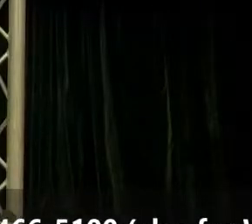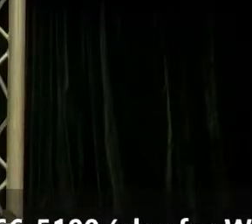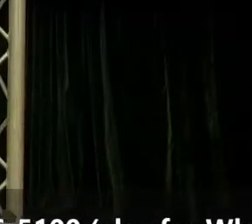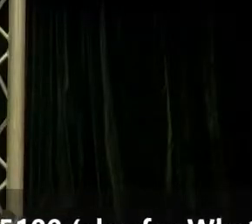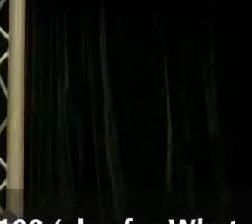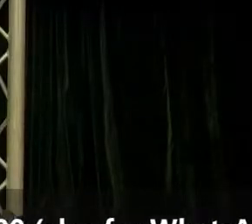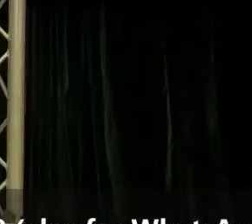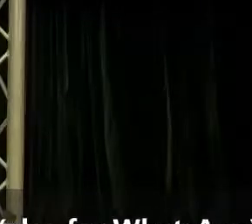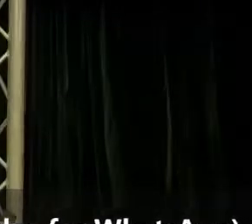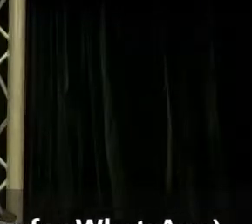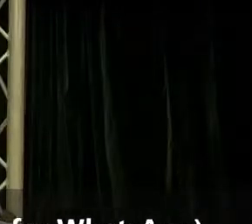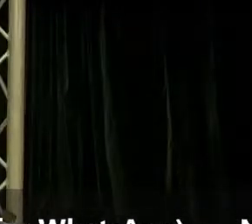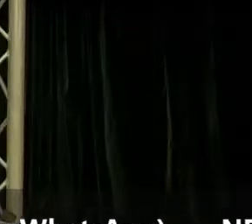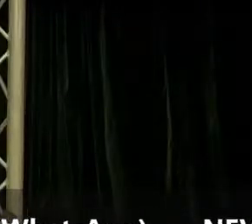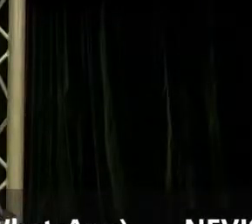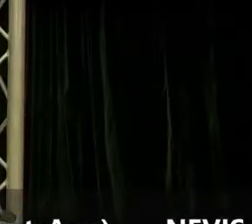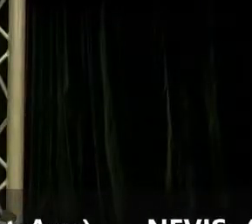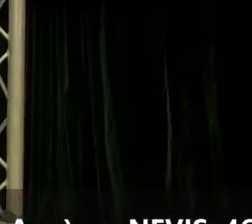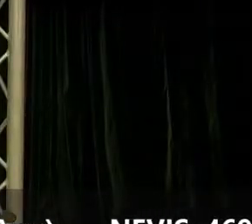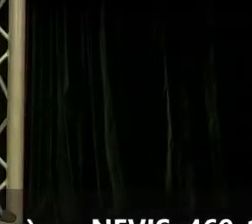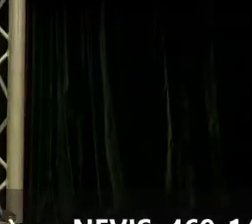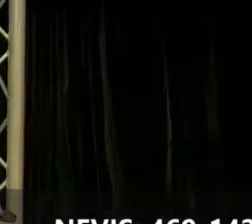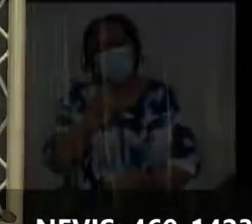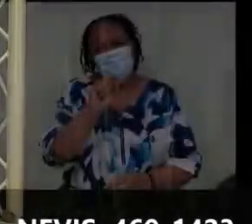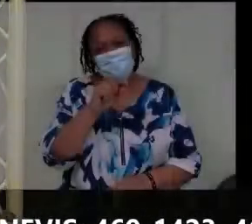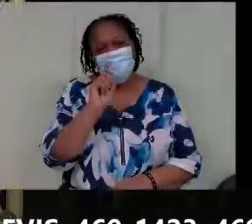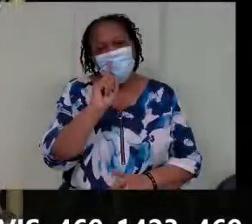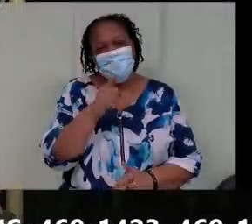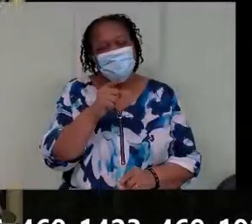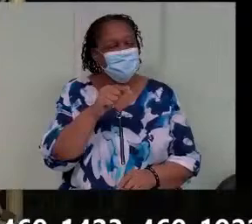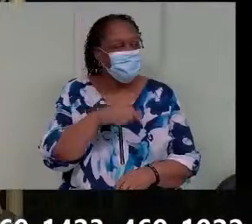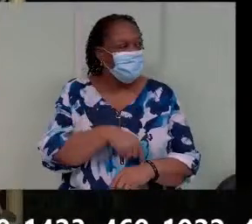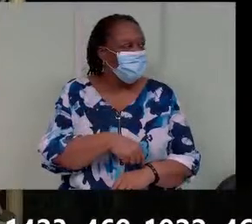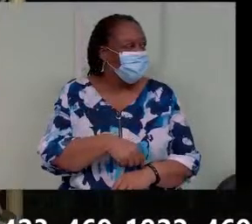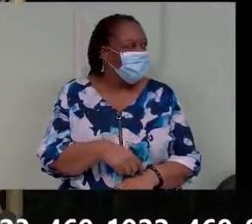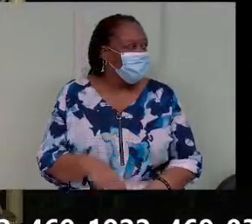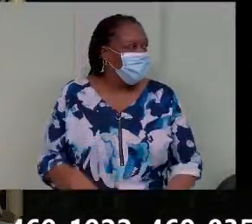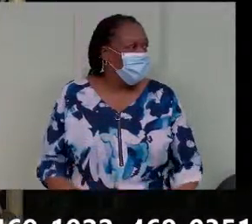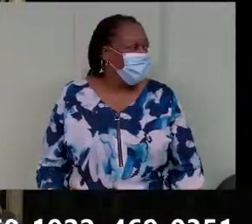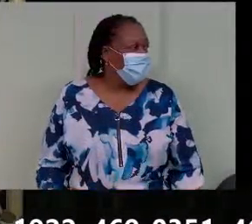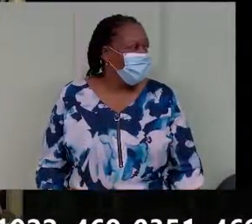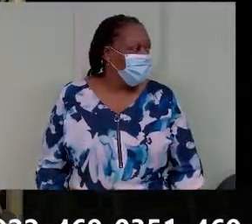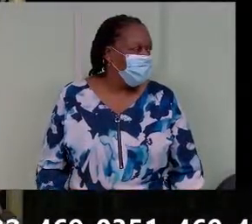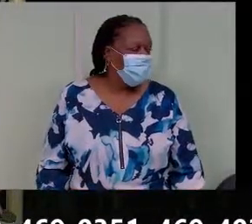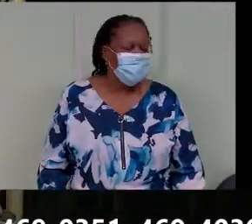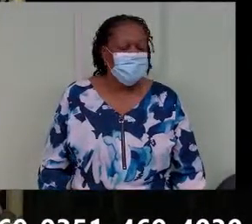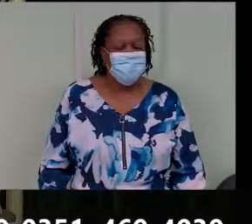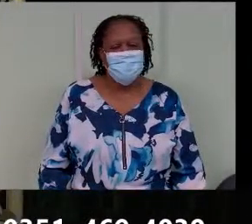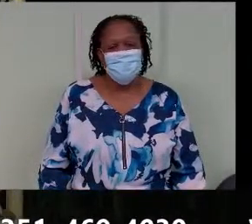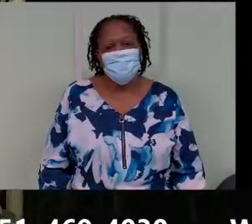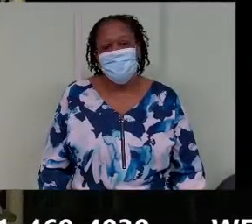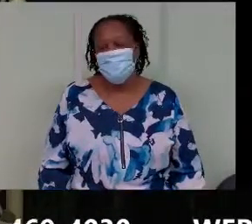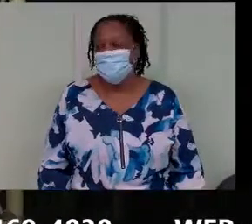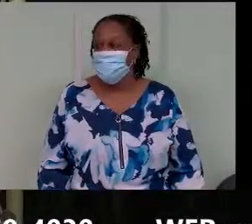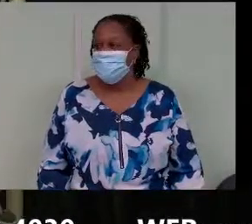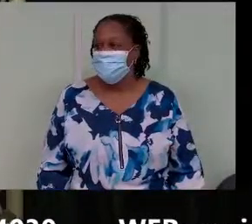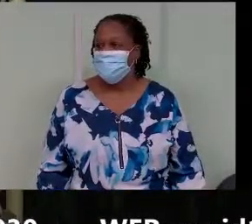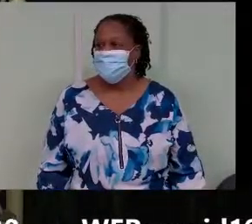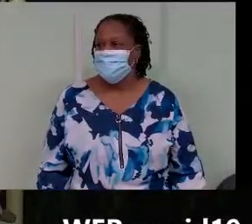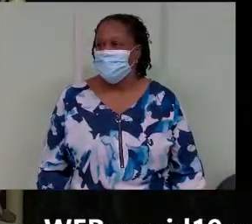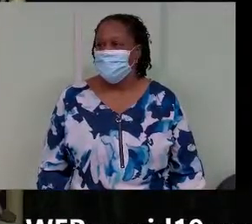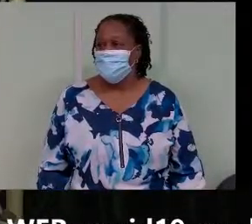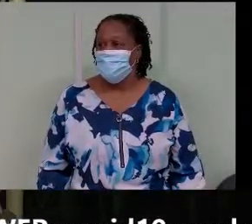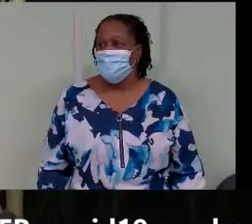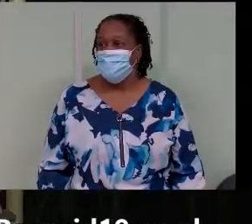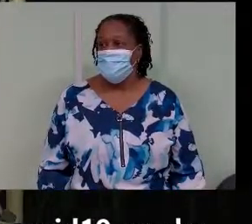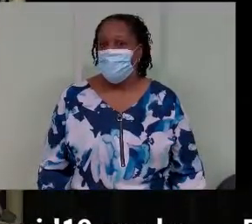That brings us to the question and answer segment of our briefing, and I have quite a number